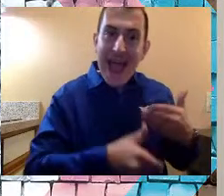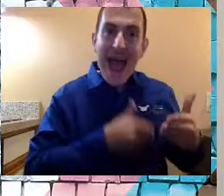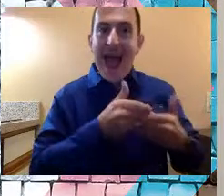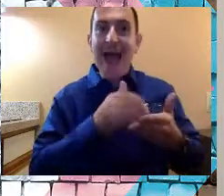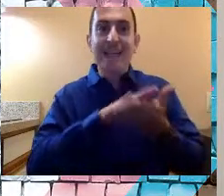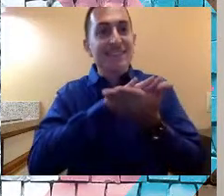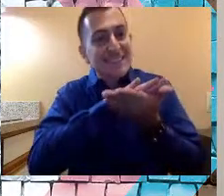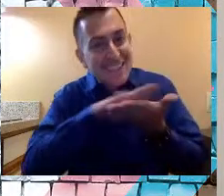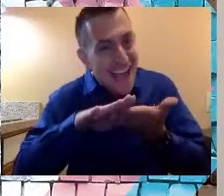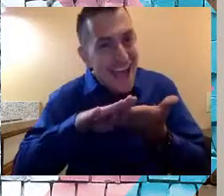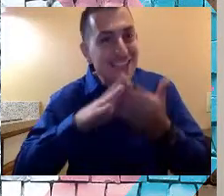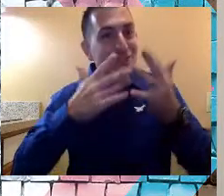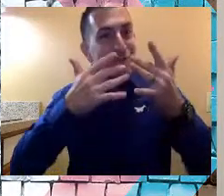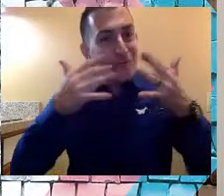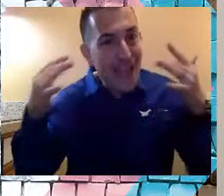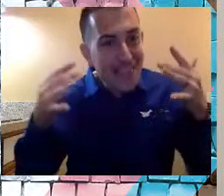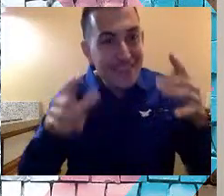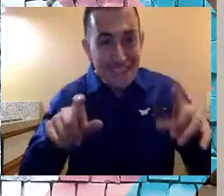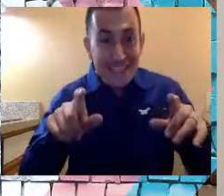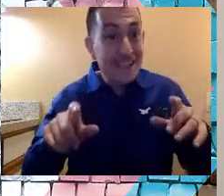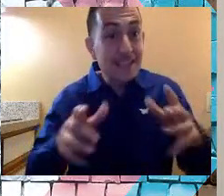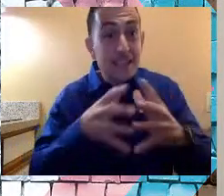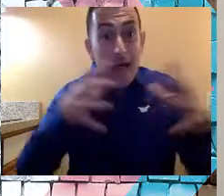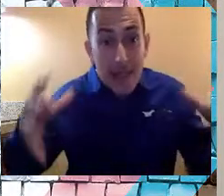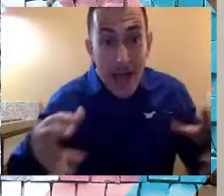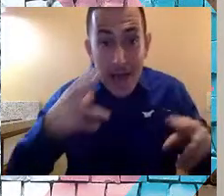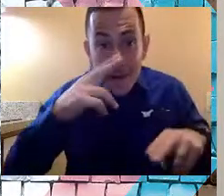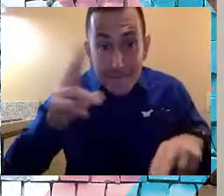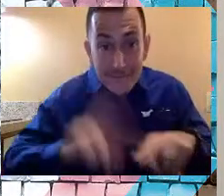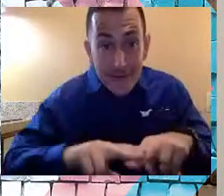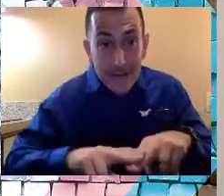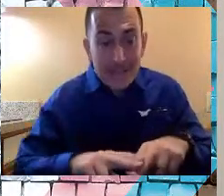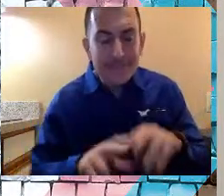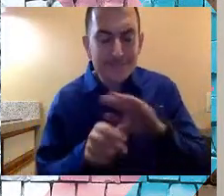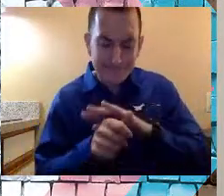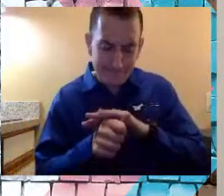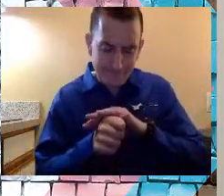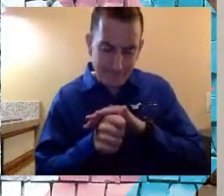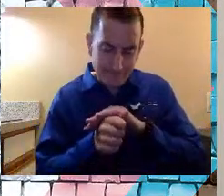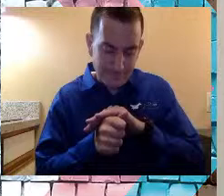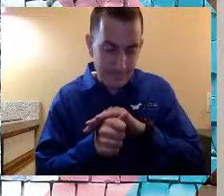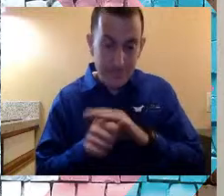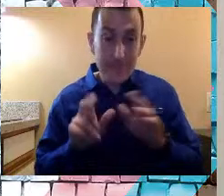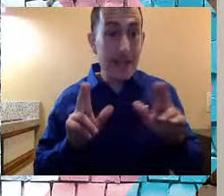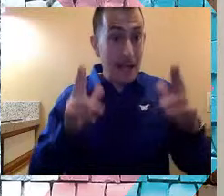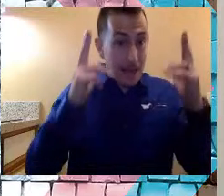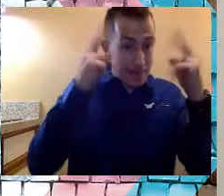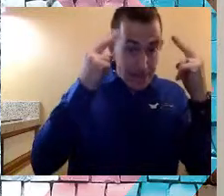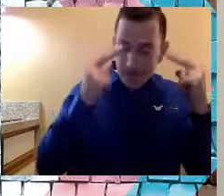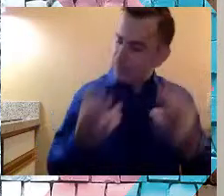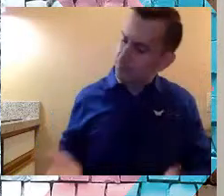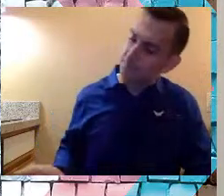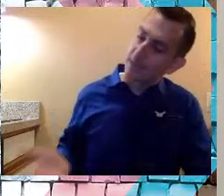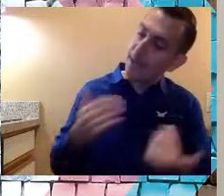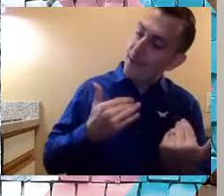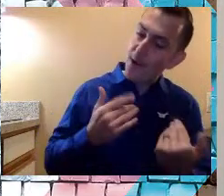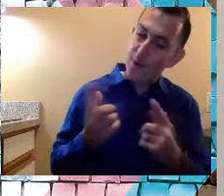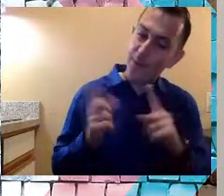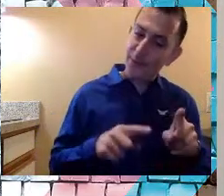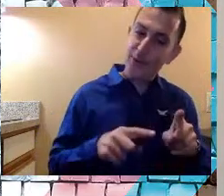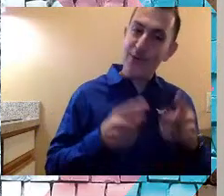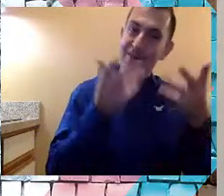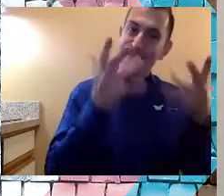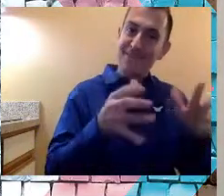so much fun. The hare is telling the tortoise after you to go through the finish line.